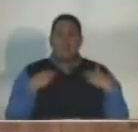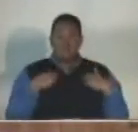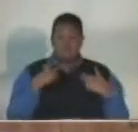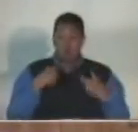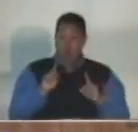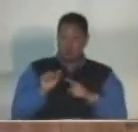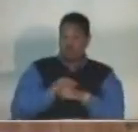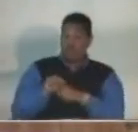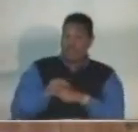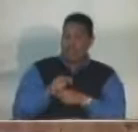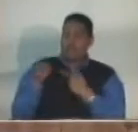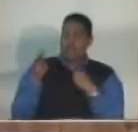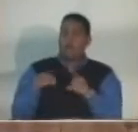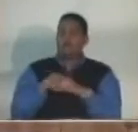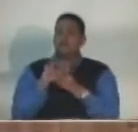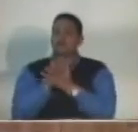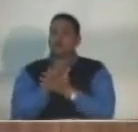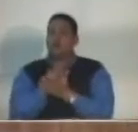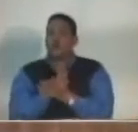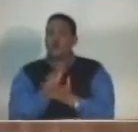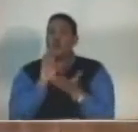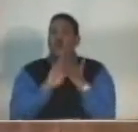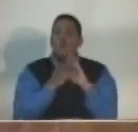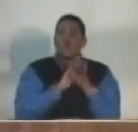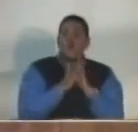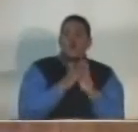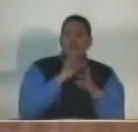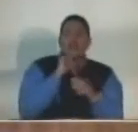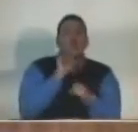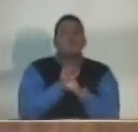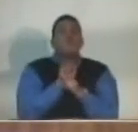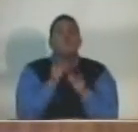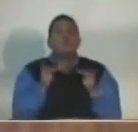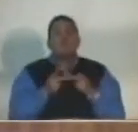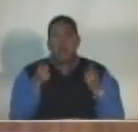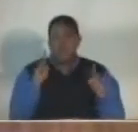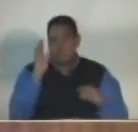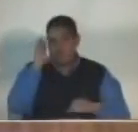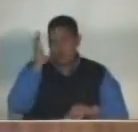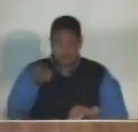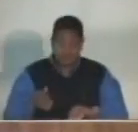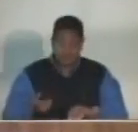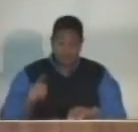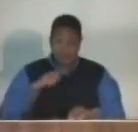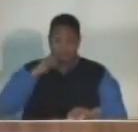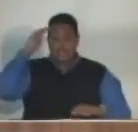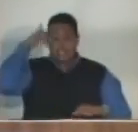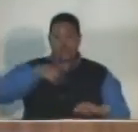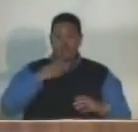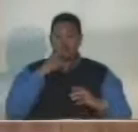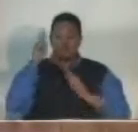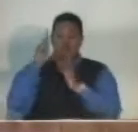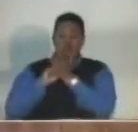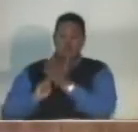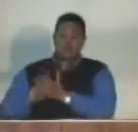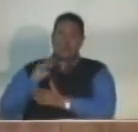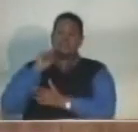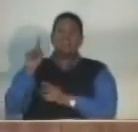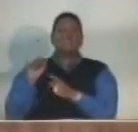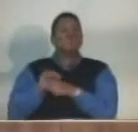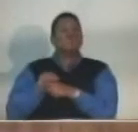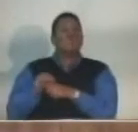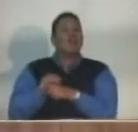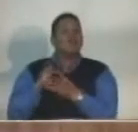while training takes place in schools, communities, and workplaces. We've introduced the Registered Apprenticeship Program